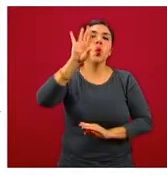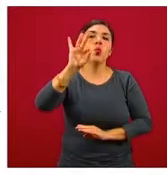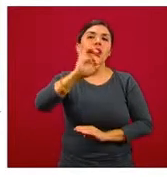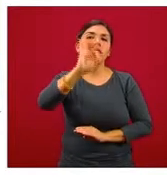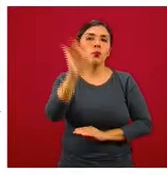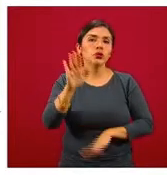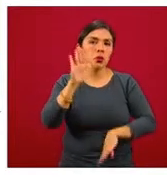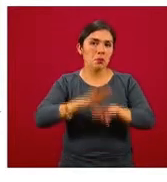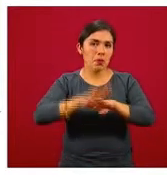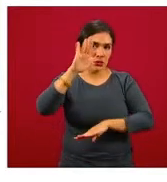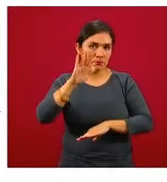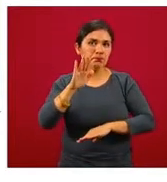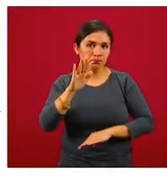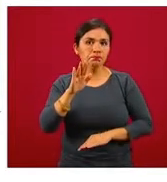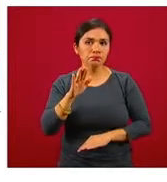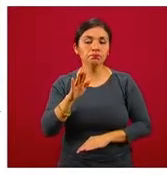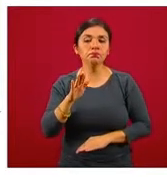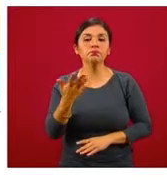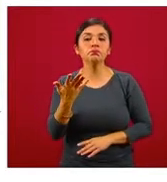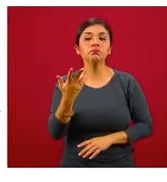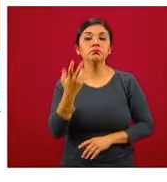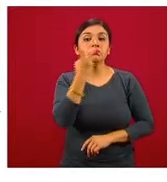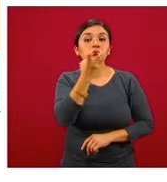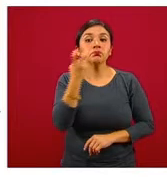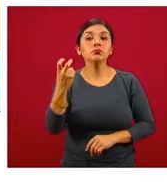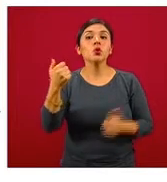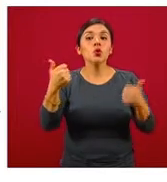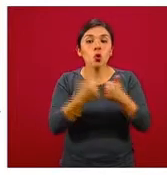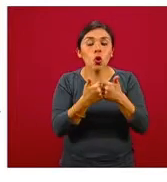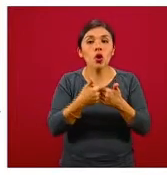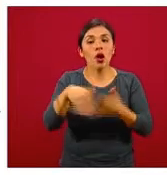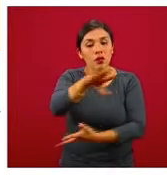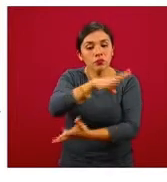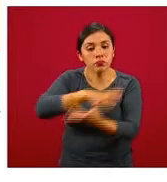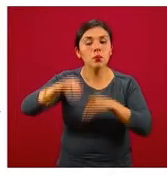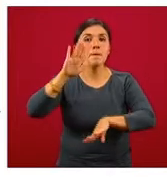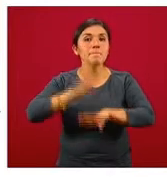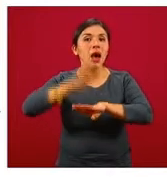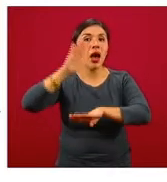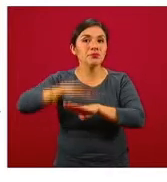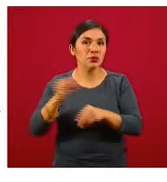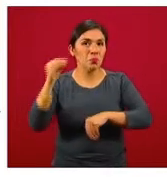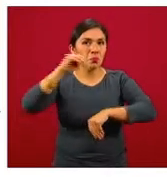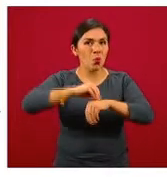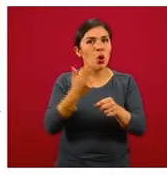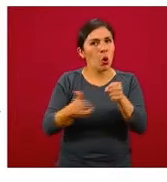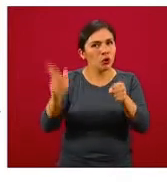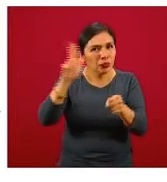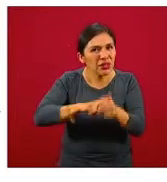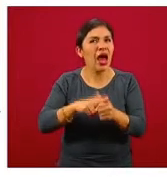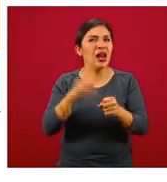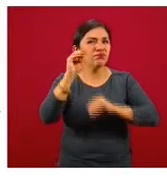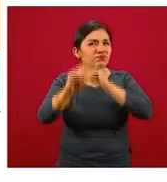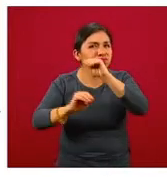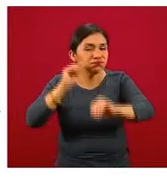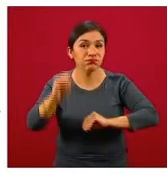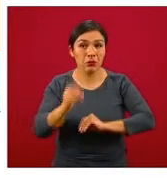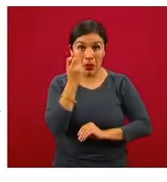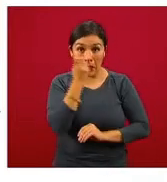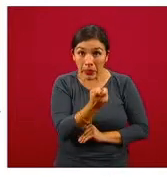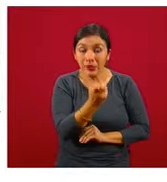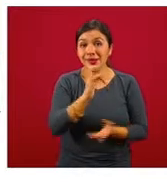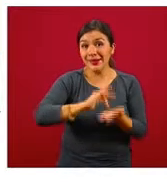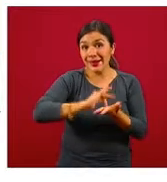40% occupancy rates at over y 40%. que gracias a la But thanks so reconversión y much to the expansión de las que retrofitting for acabamos hospitals that we de did mencionar,